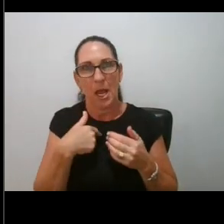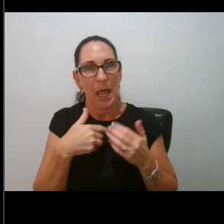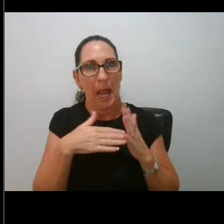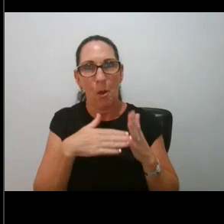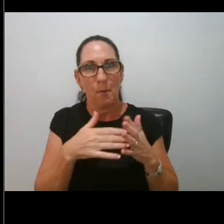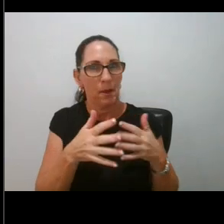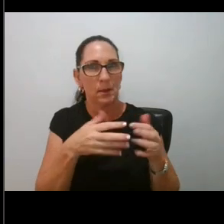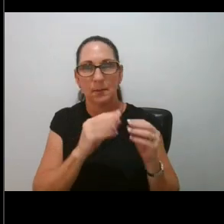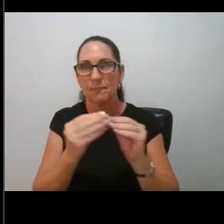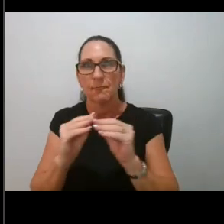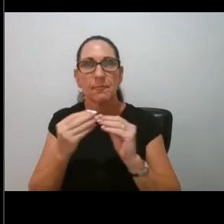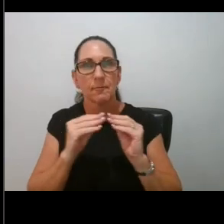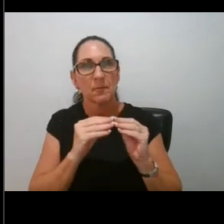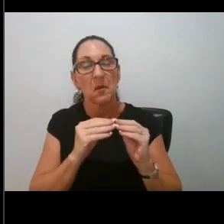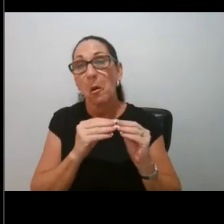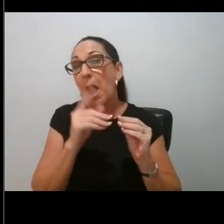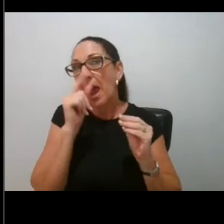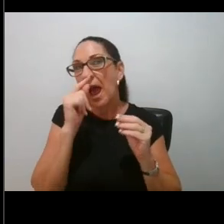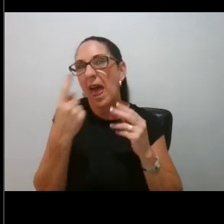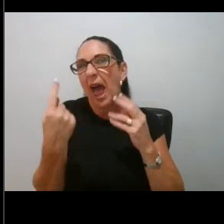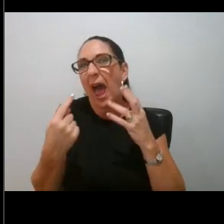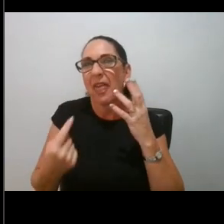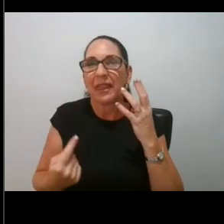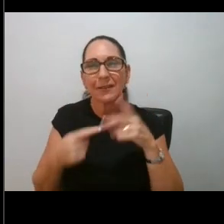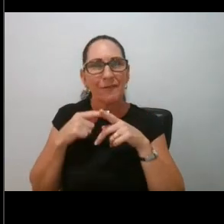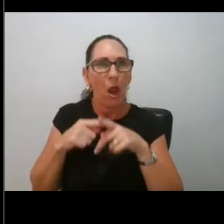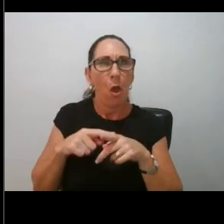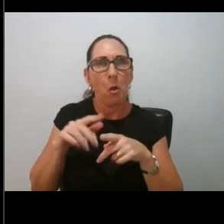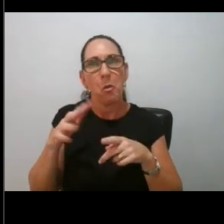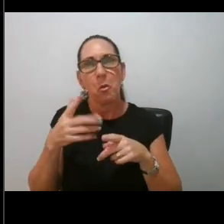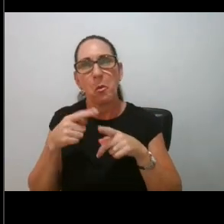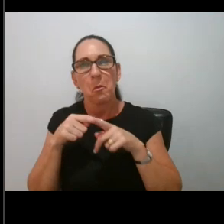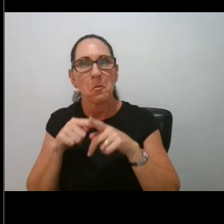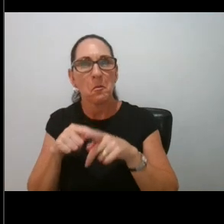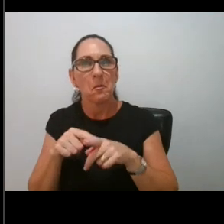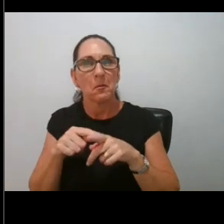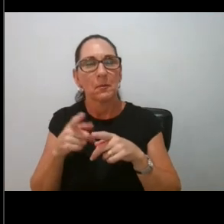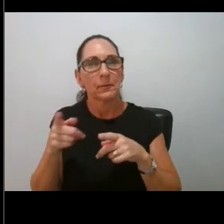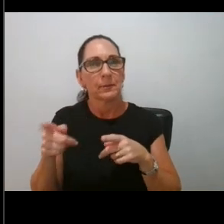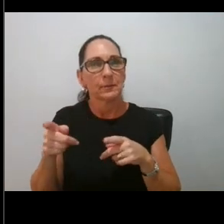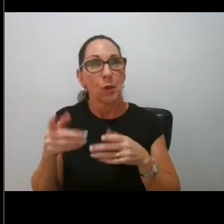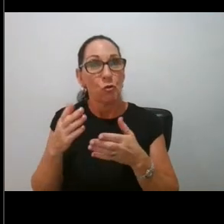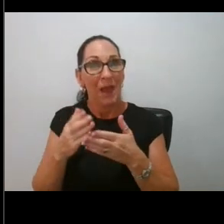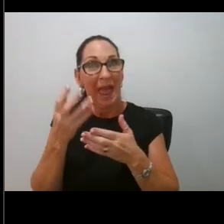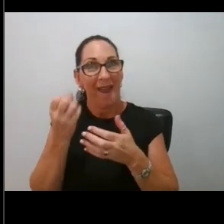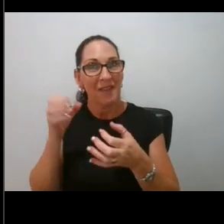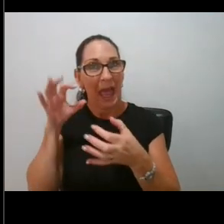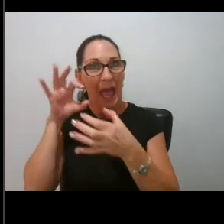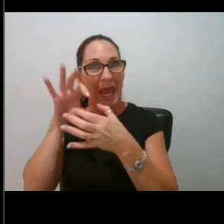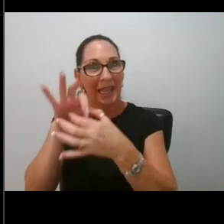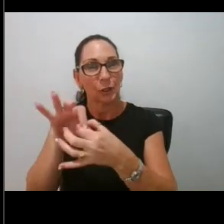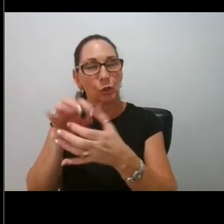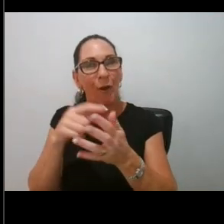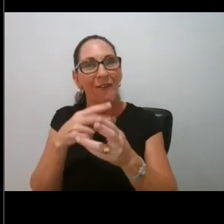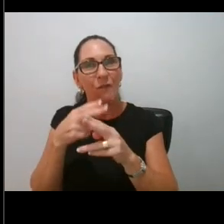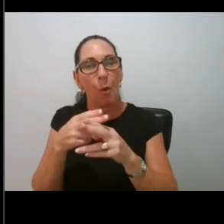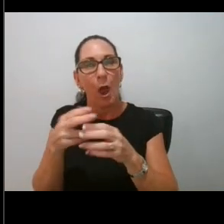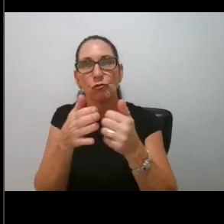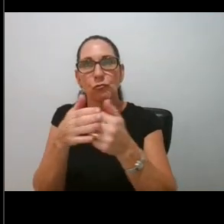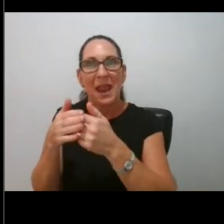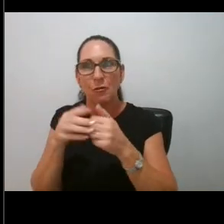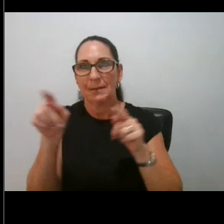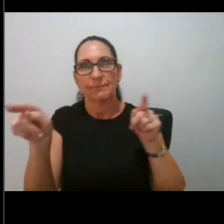can facilitate other things within reason, provided that it's directly linked to repairing the harm and it's meaningful